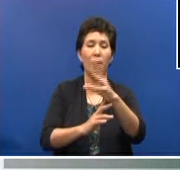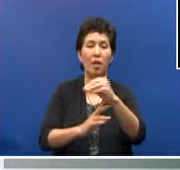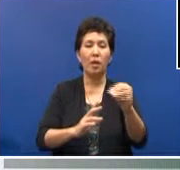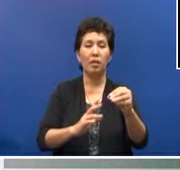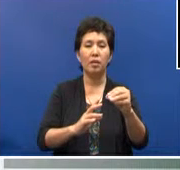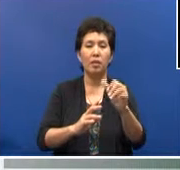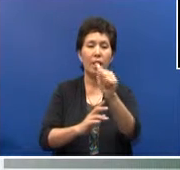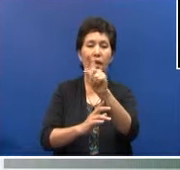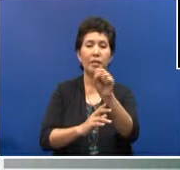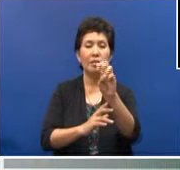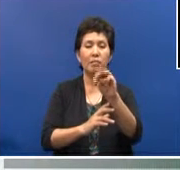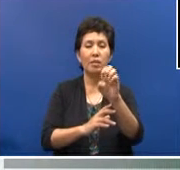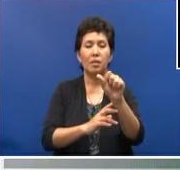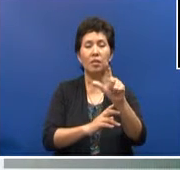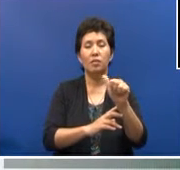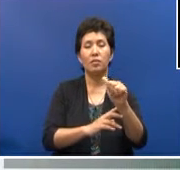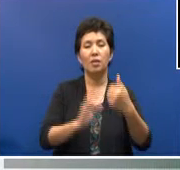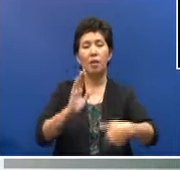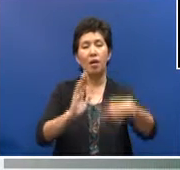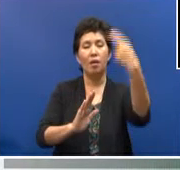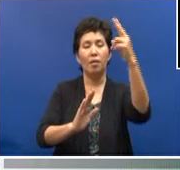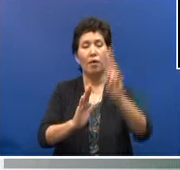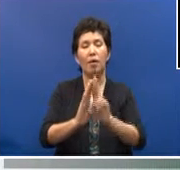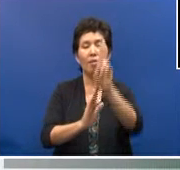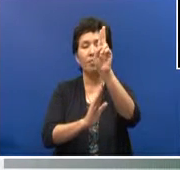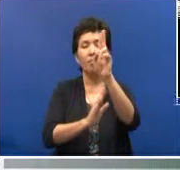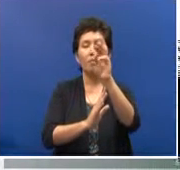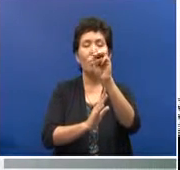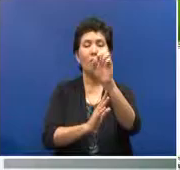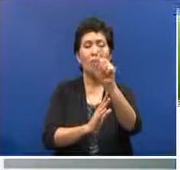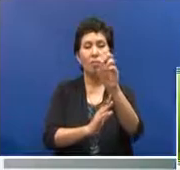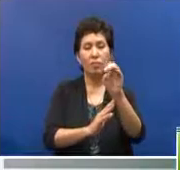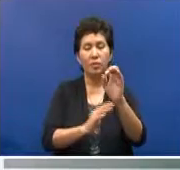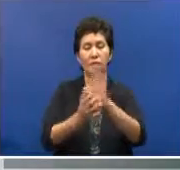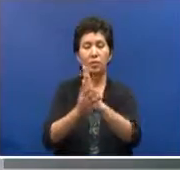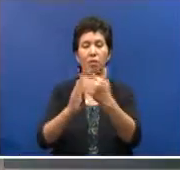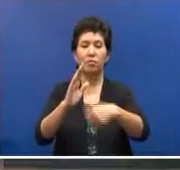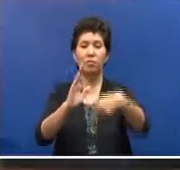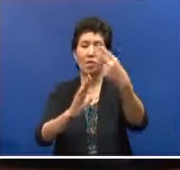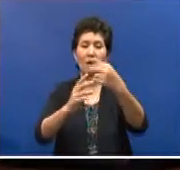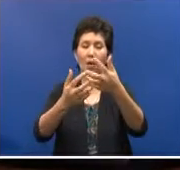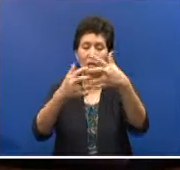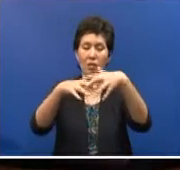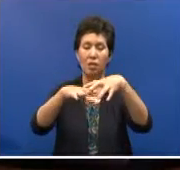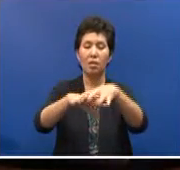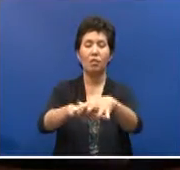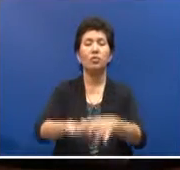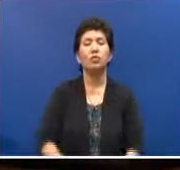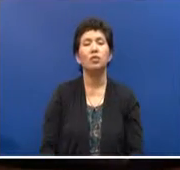then assimilation, okay, and up to amalgamation. Okay, so this is what we say